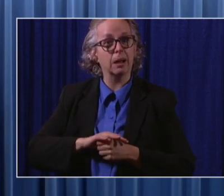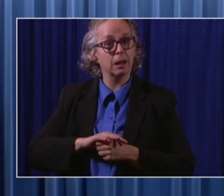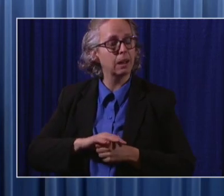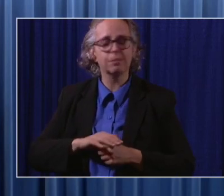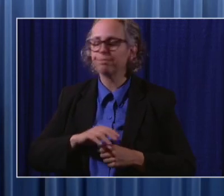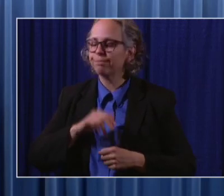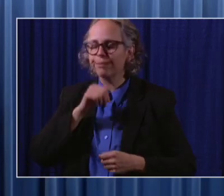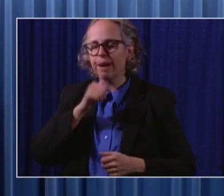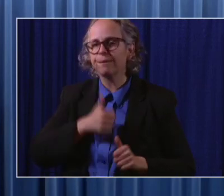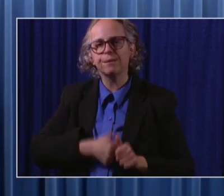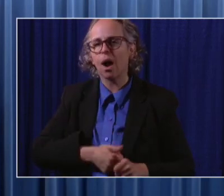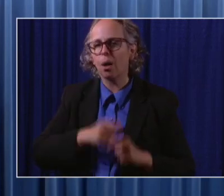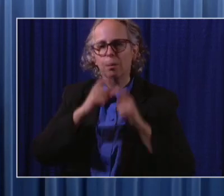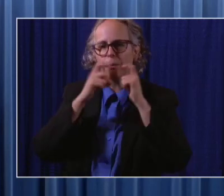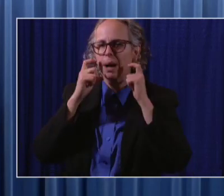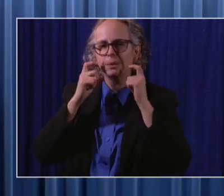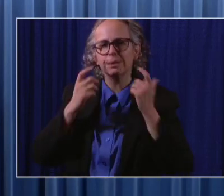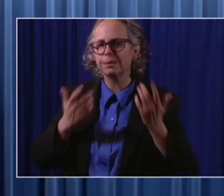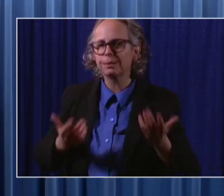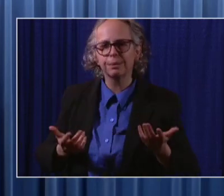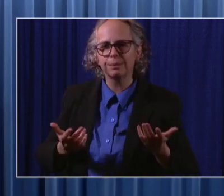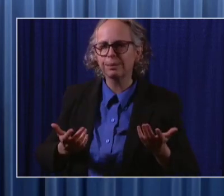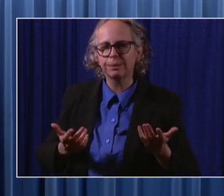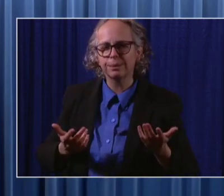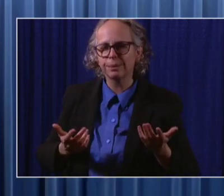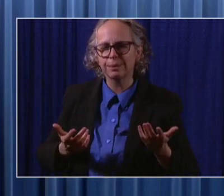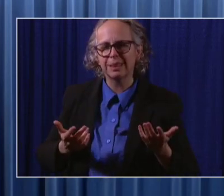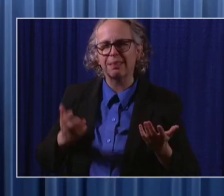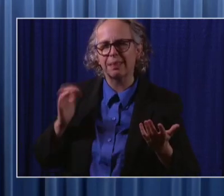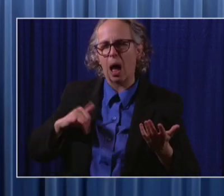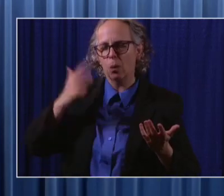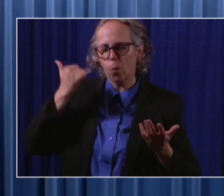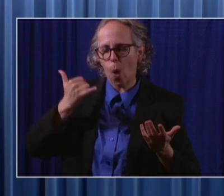is one of the reasons that you're seeing this spread, and that spread